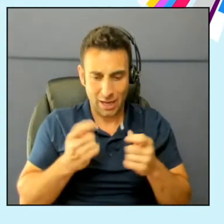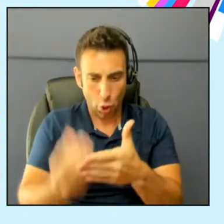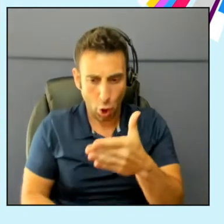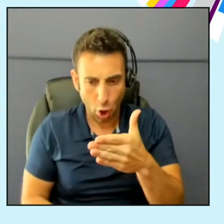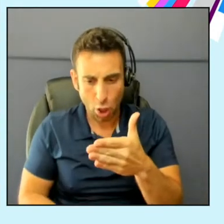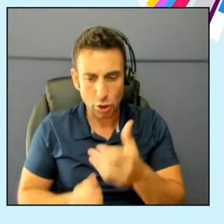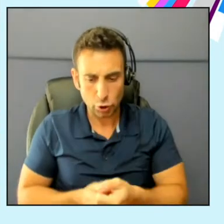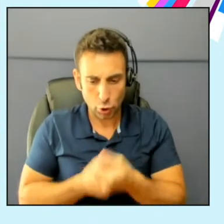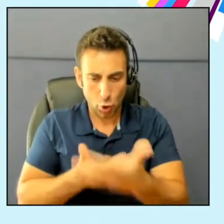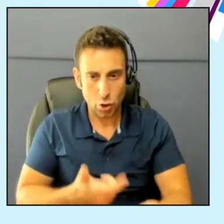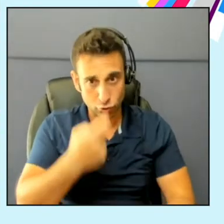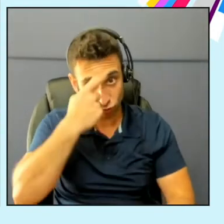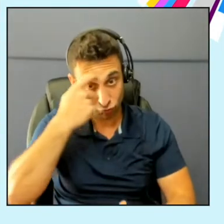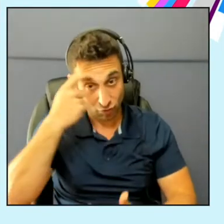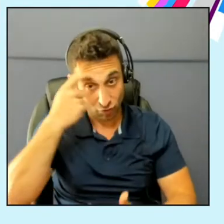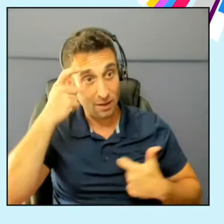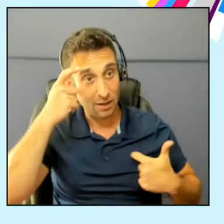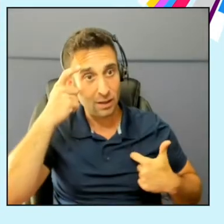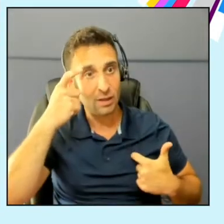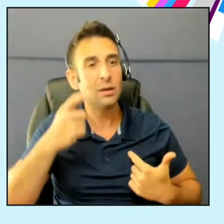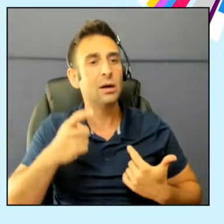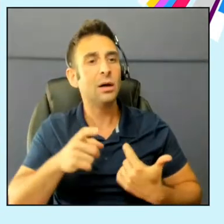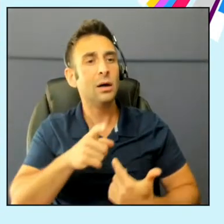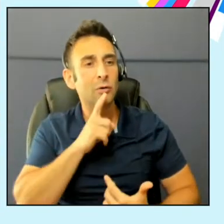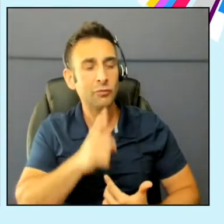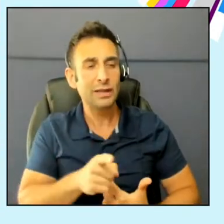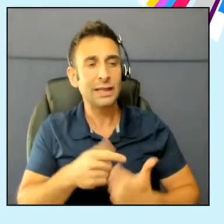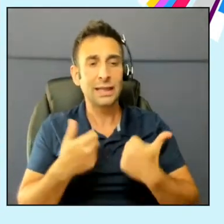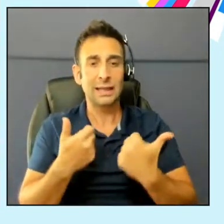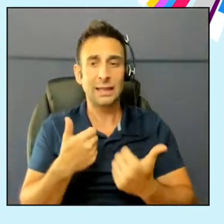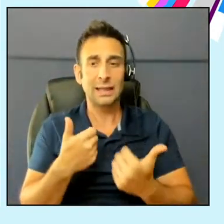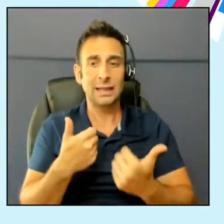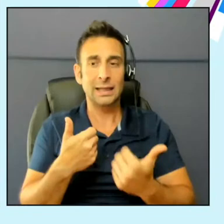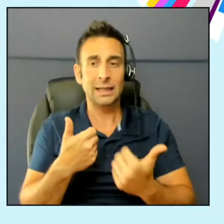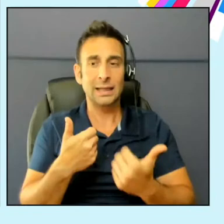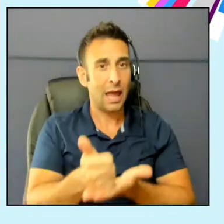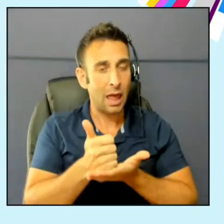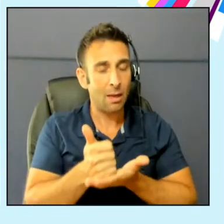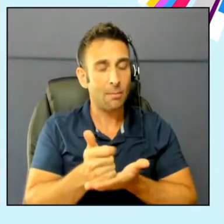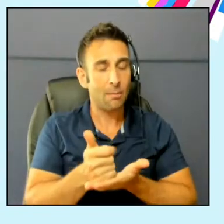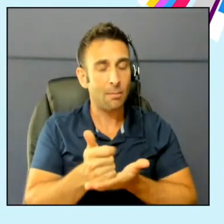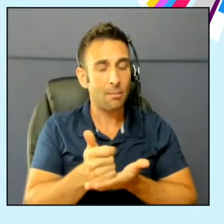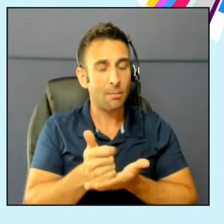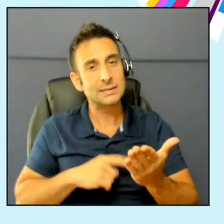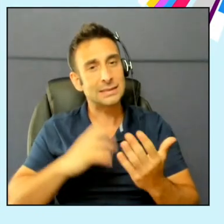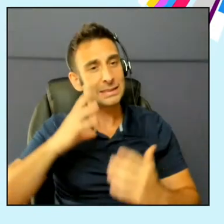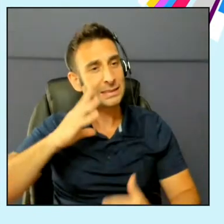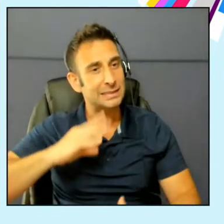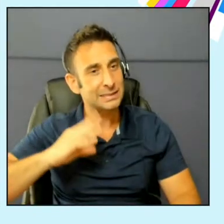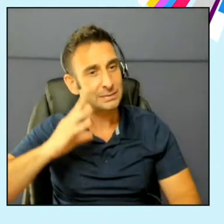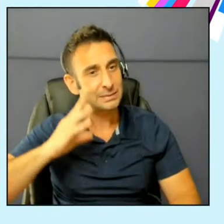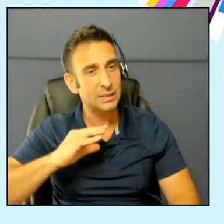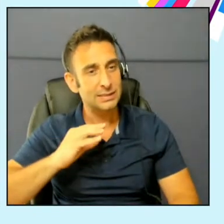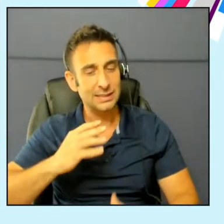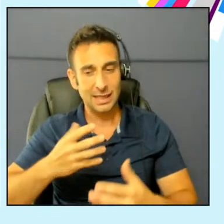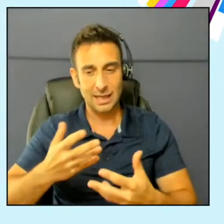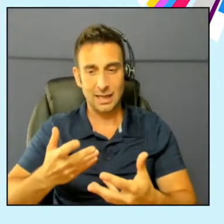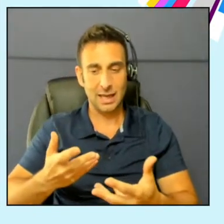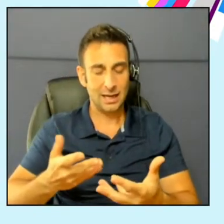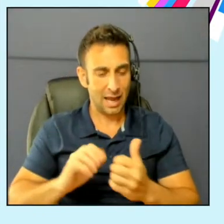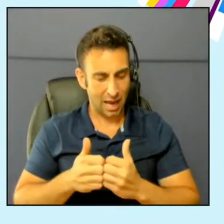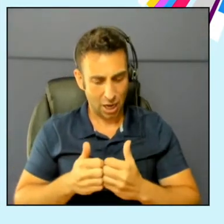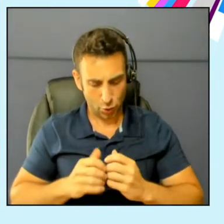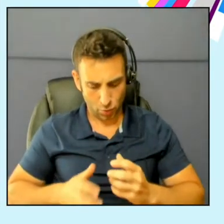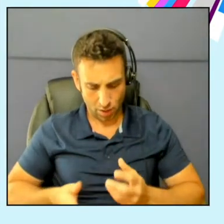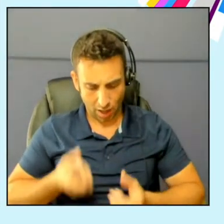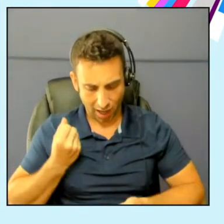games have been a really powerful way for people in our community to safely experience and interact with that trauma, to unpack some